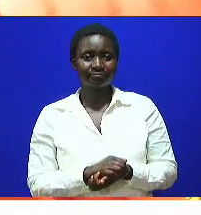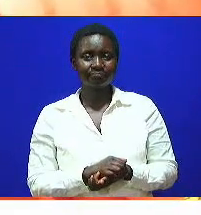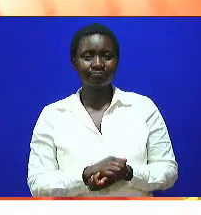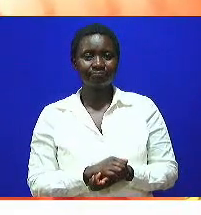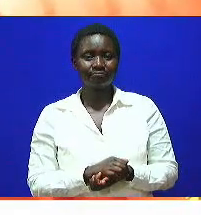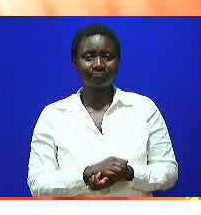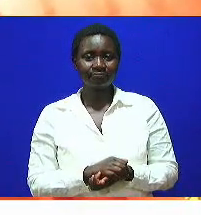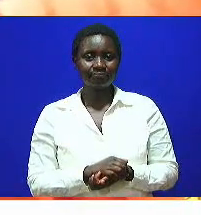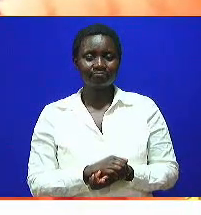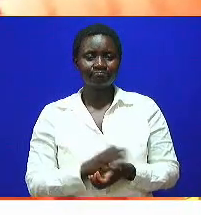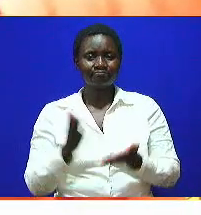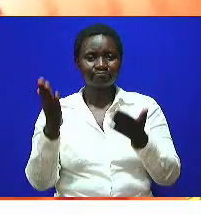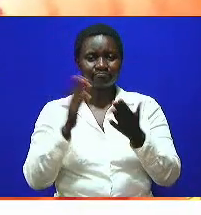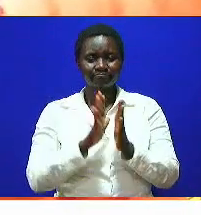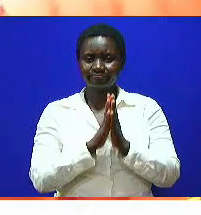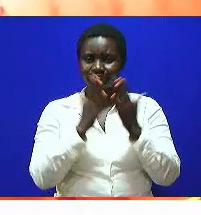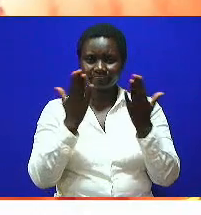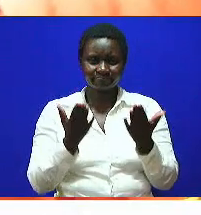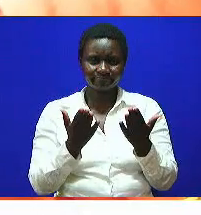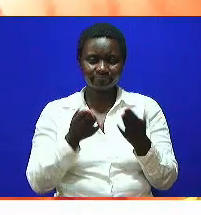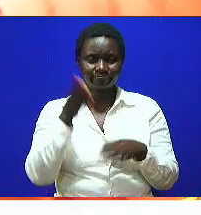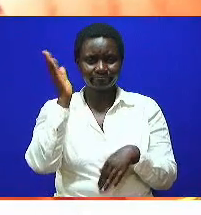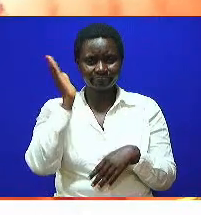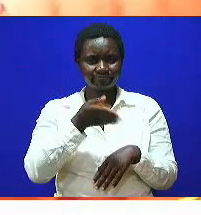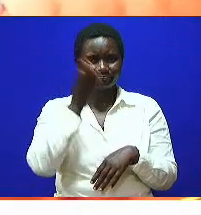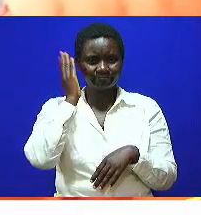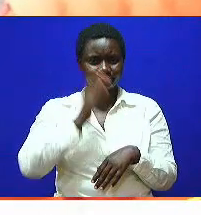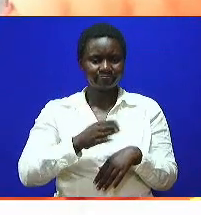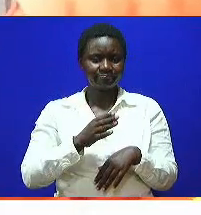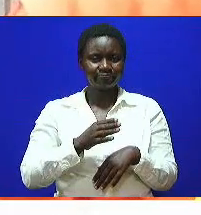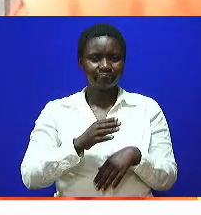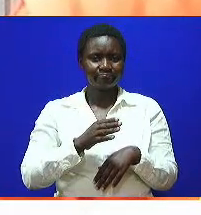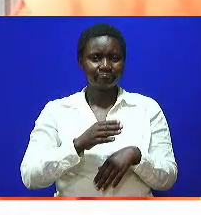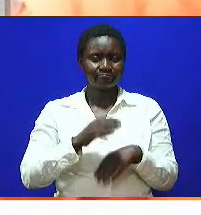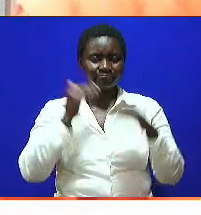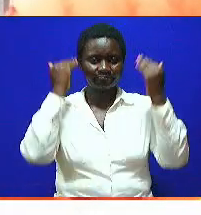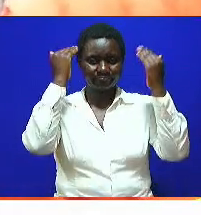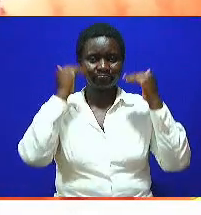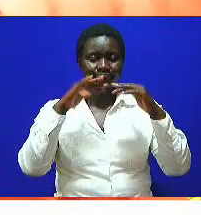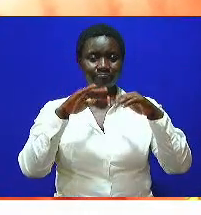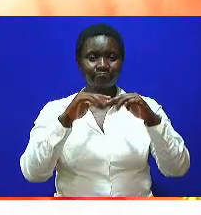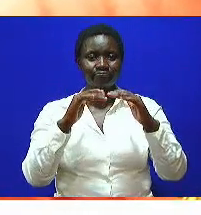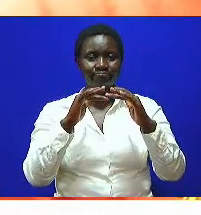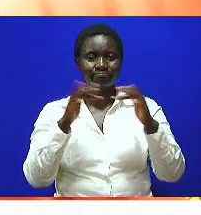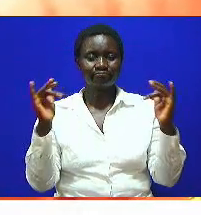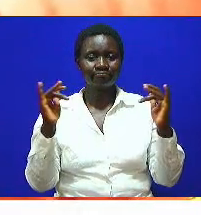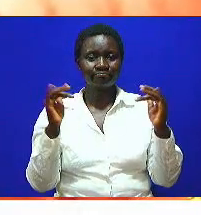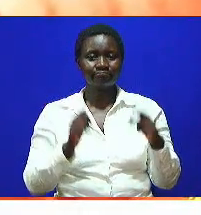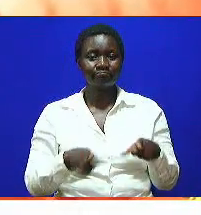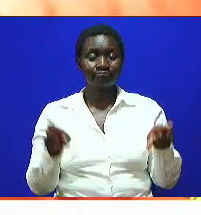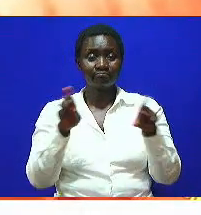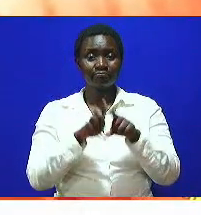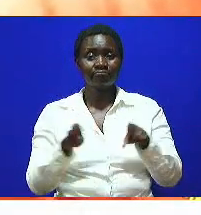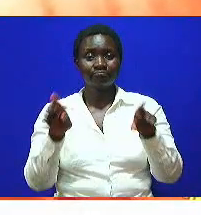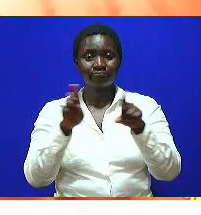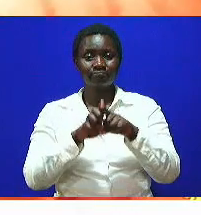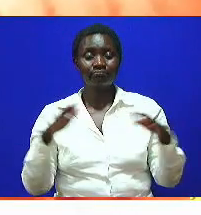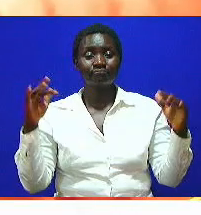are brought to book and criminal charges are held against them. We also are having barazas